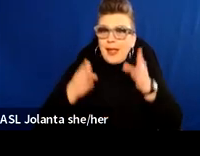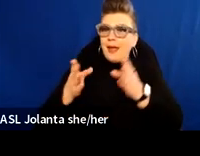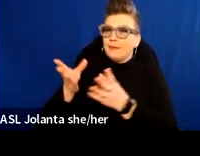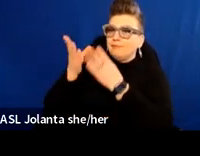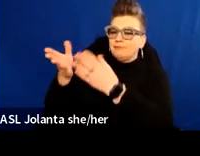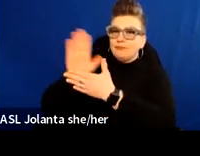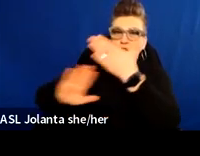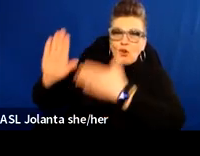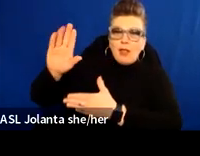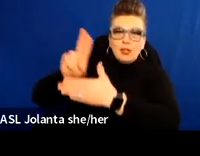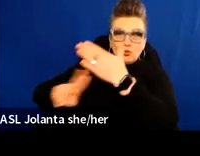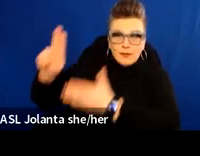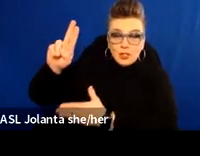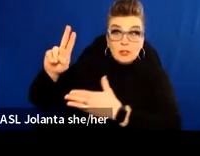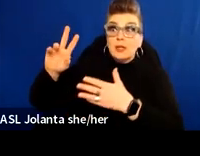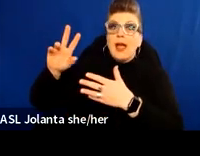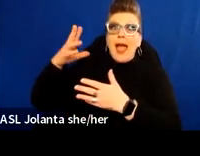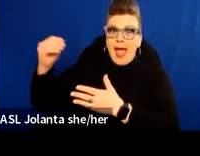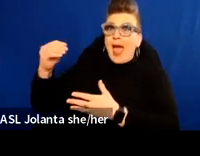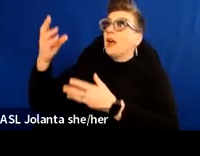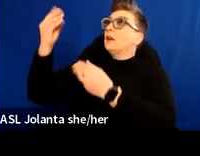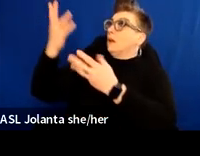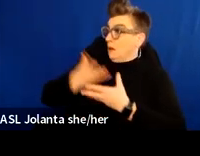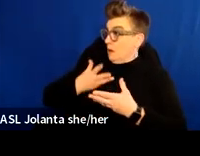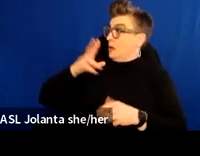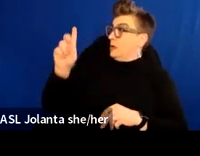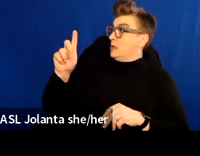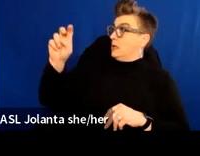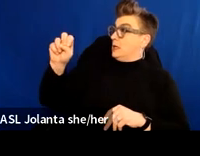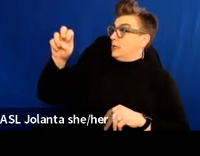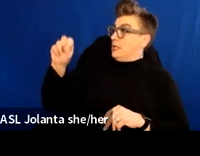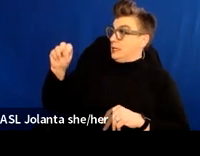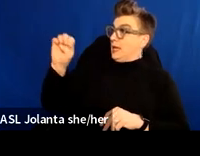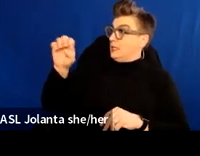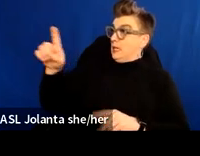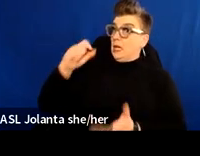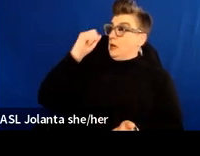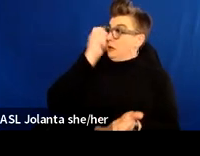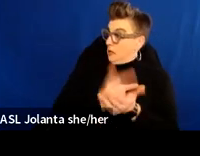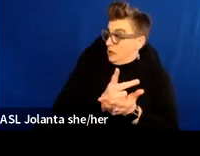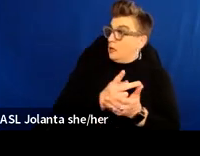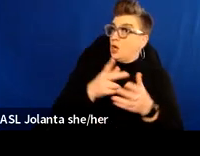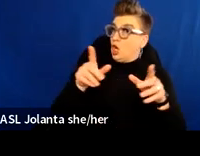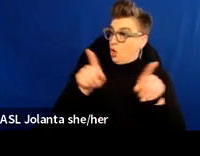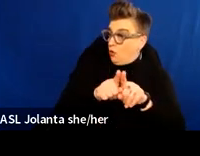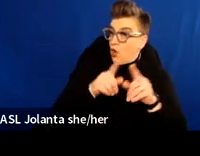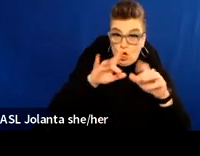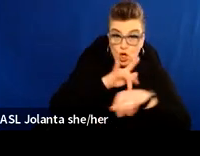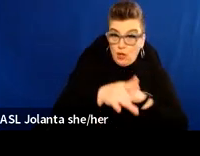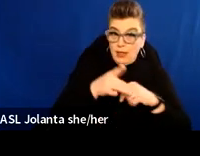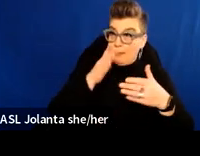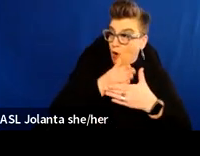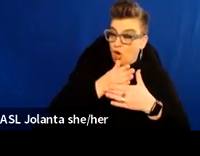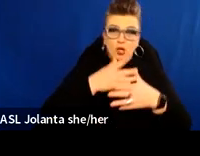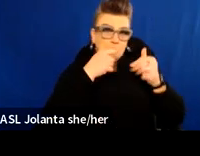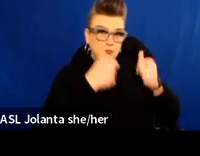receive a formal deci designation as an early college partnership over the last five years bps